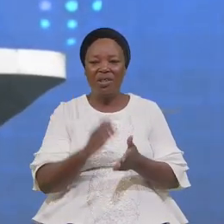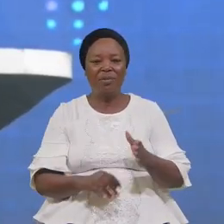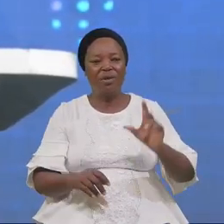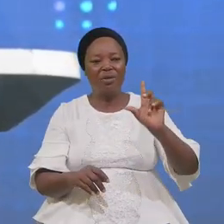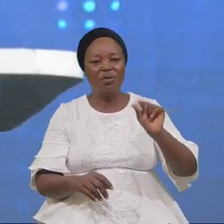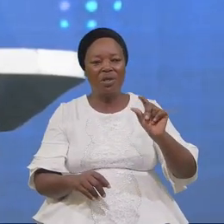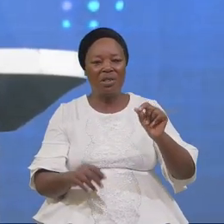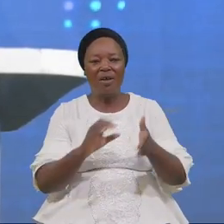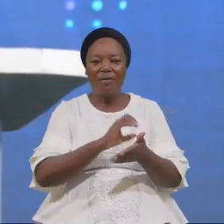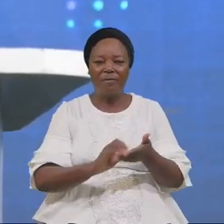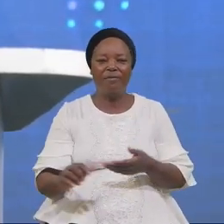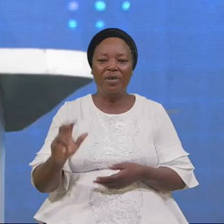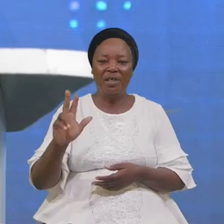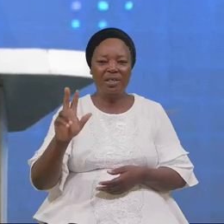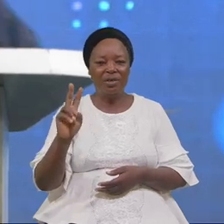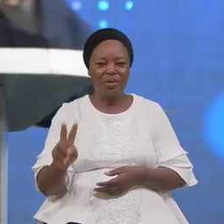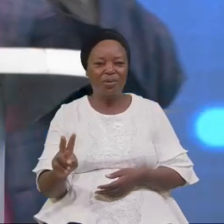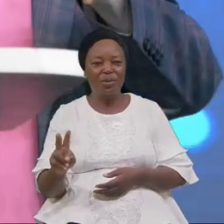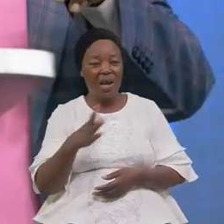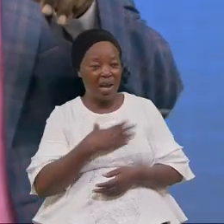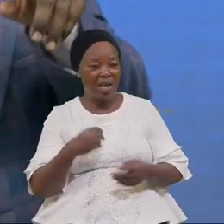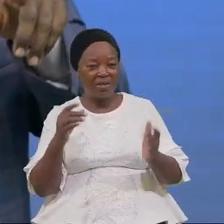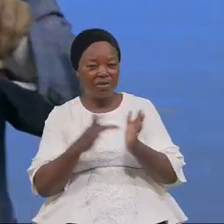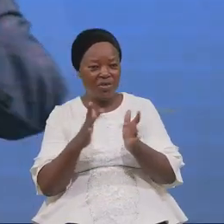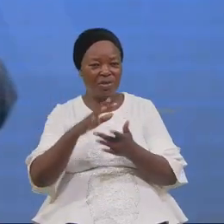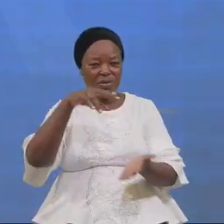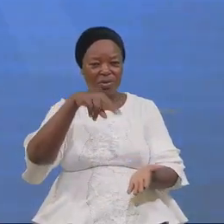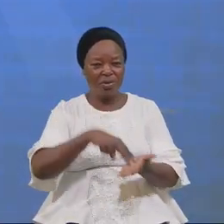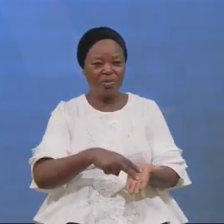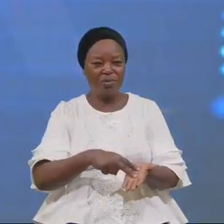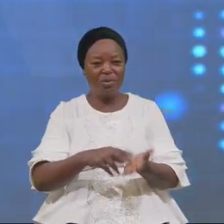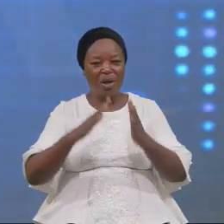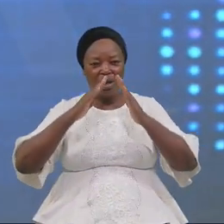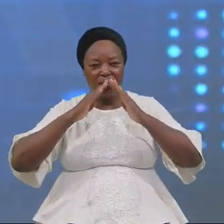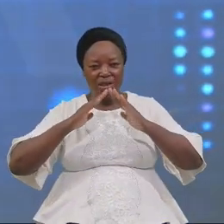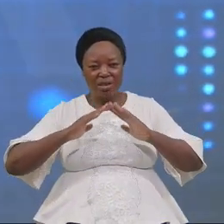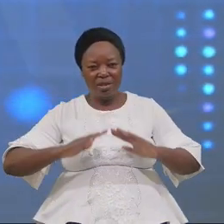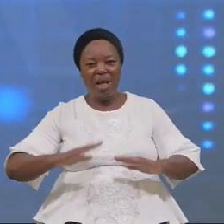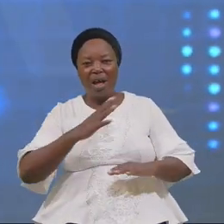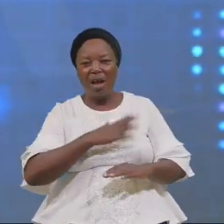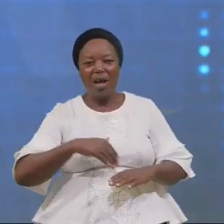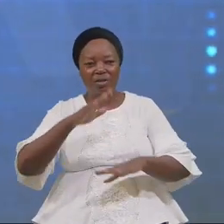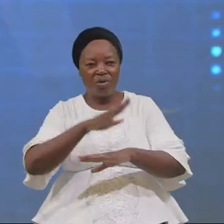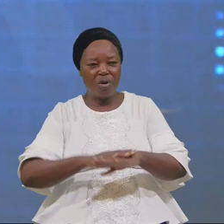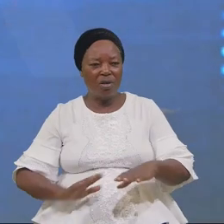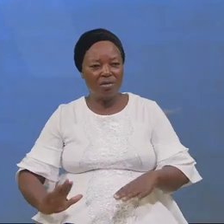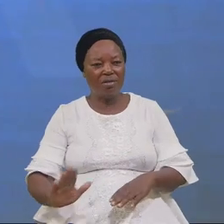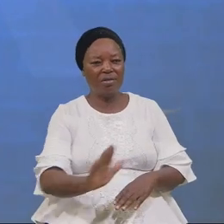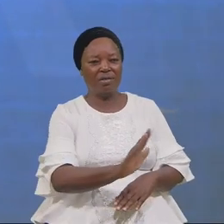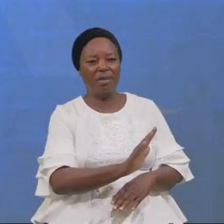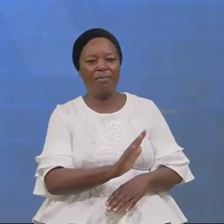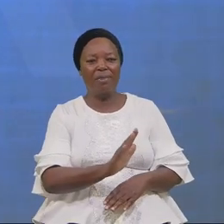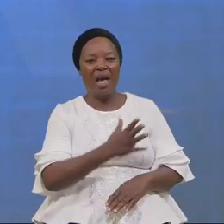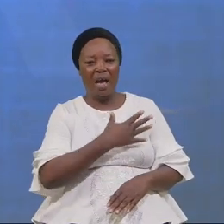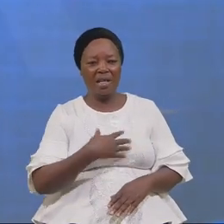from verse 32. And Jesus stood still and called them